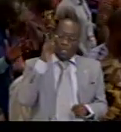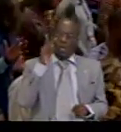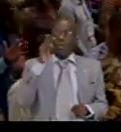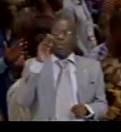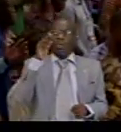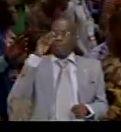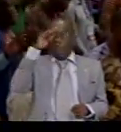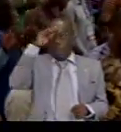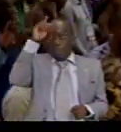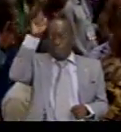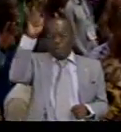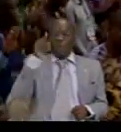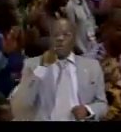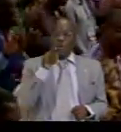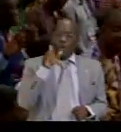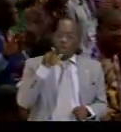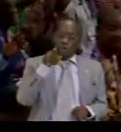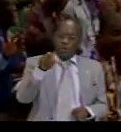You yourself, you will see it.